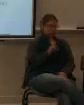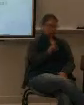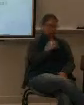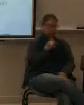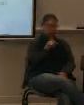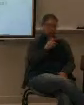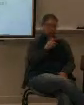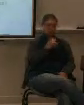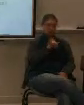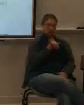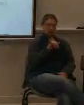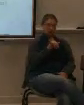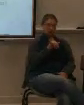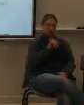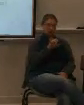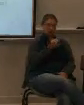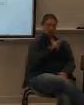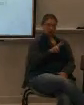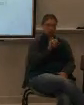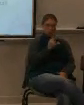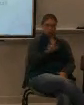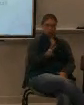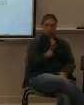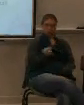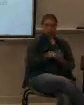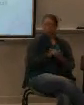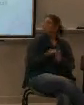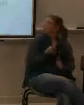Then thiosulfate, S2O3, 2 minus.